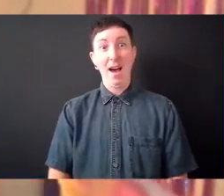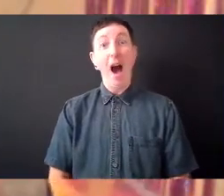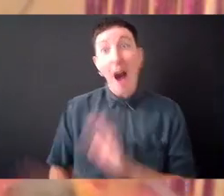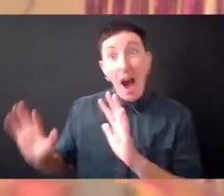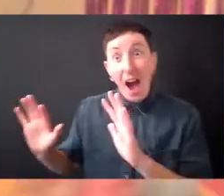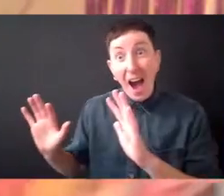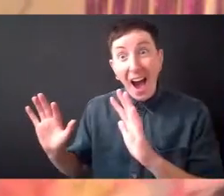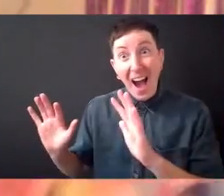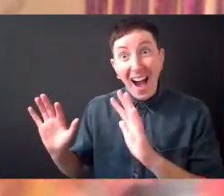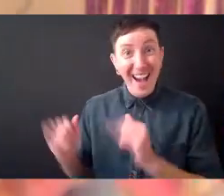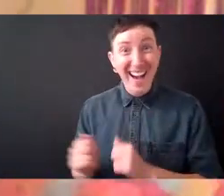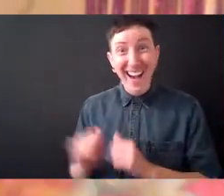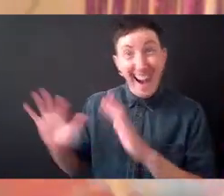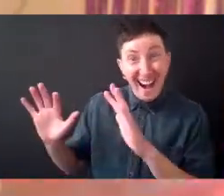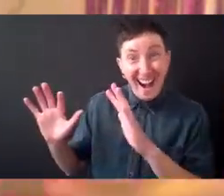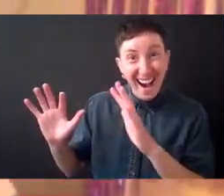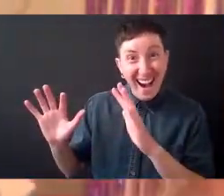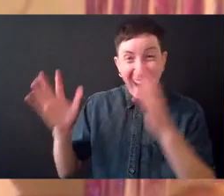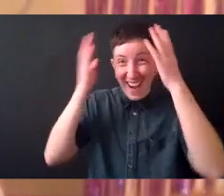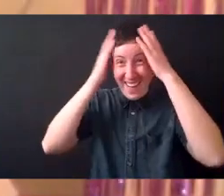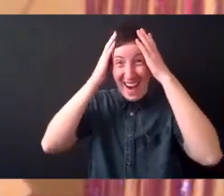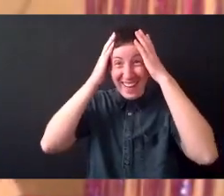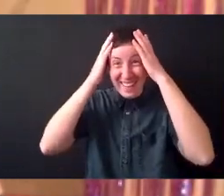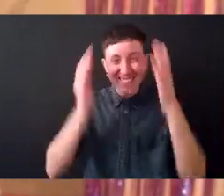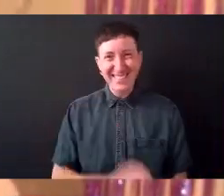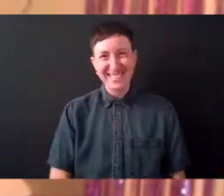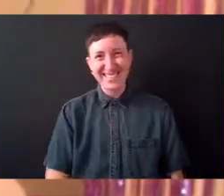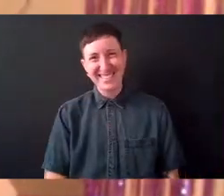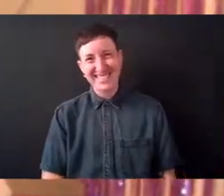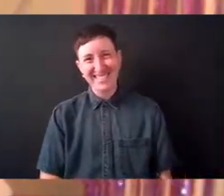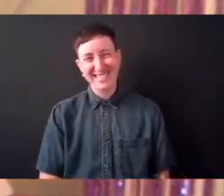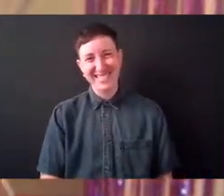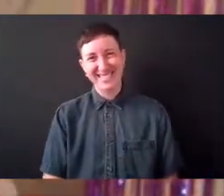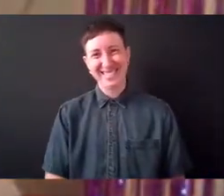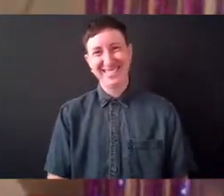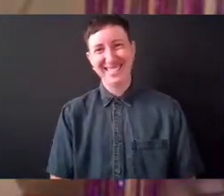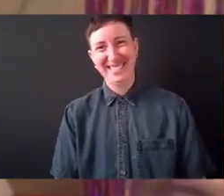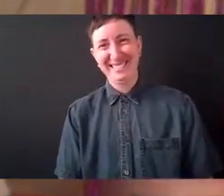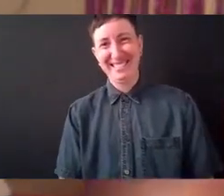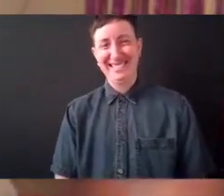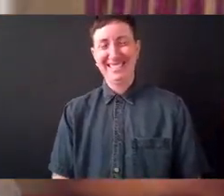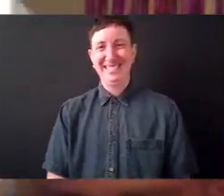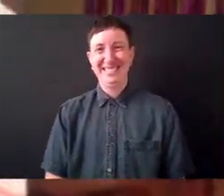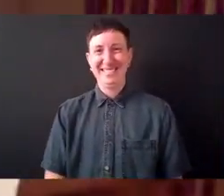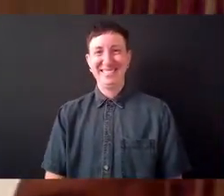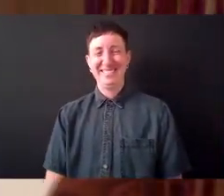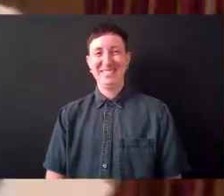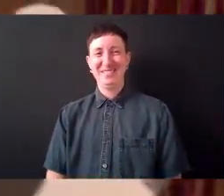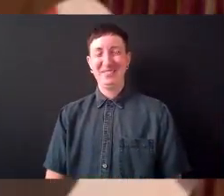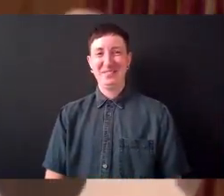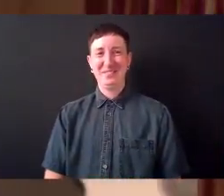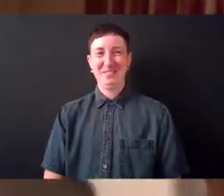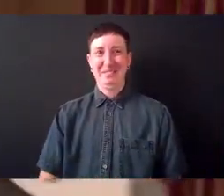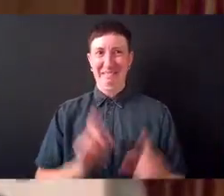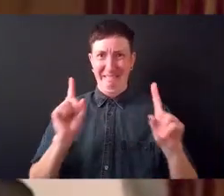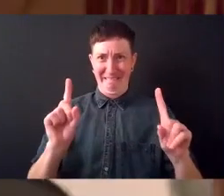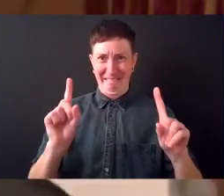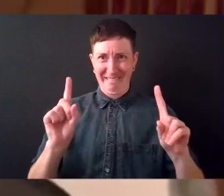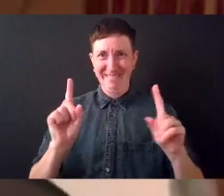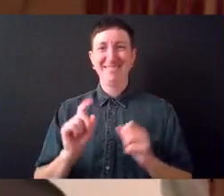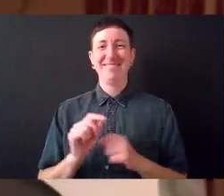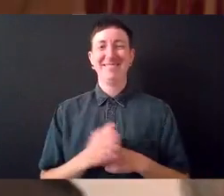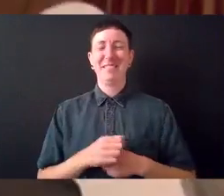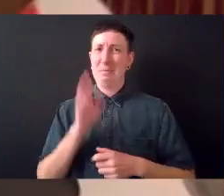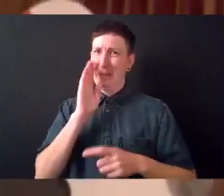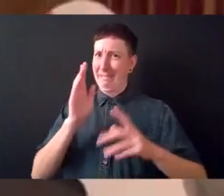Whoa, Frutilla, ow, that's my hair. Ow. Sorry, folks, 1 second. We're having a puppet catastrophe over